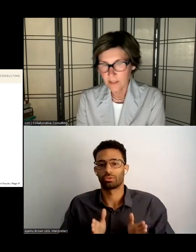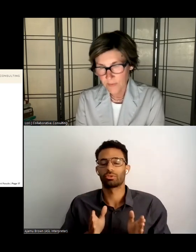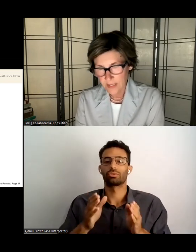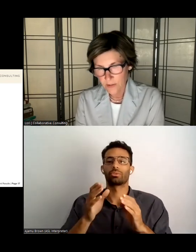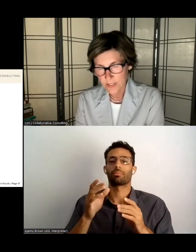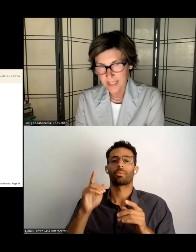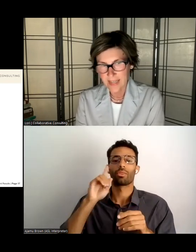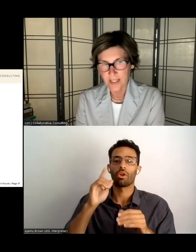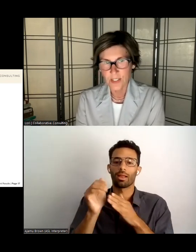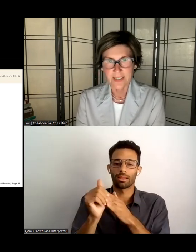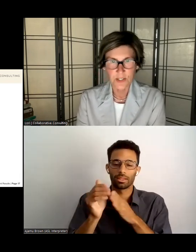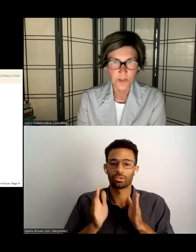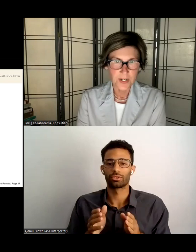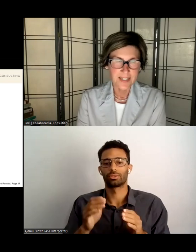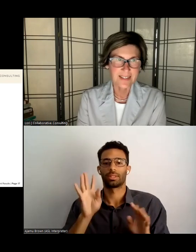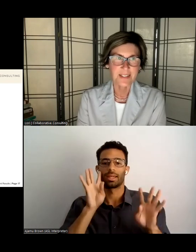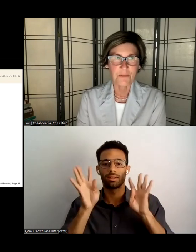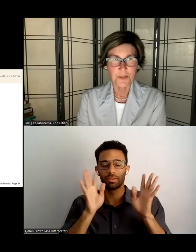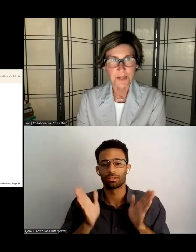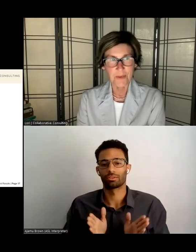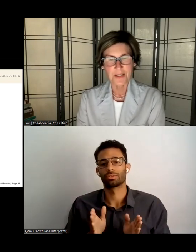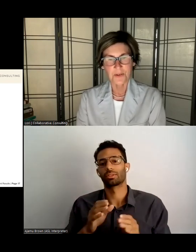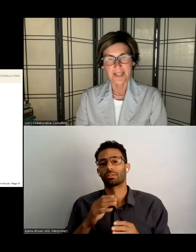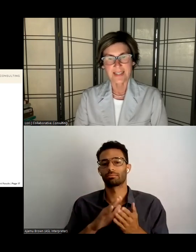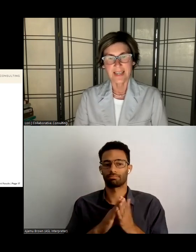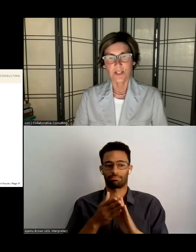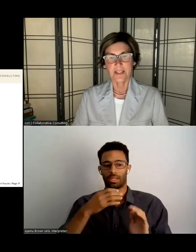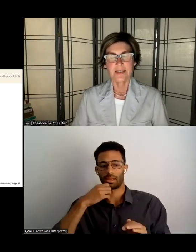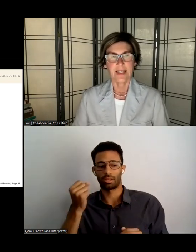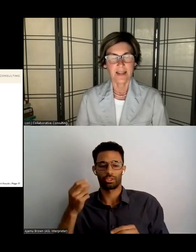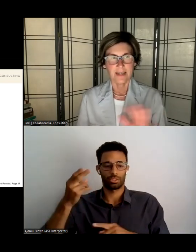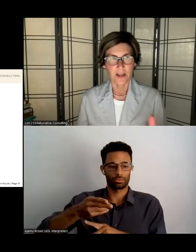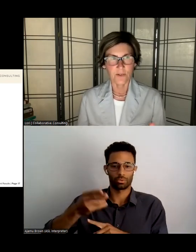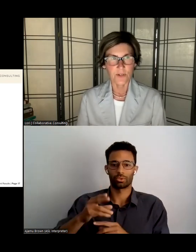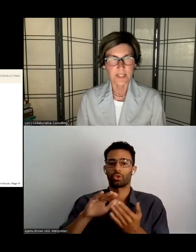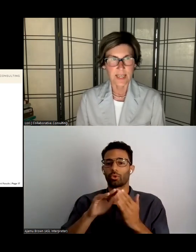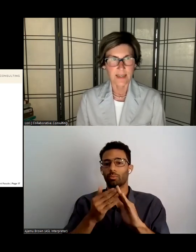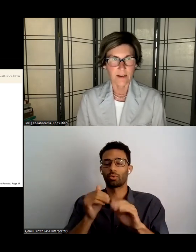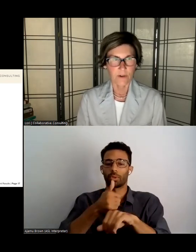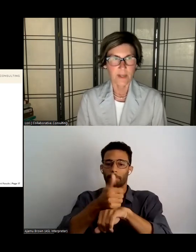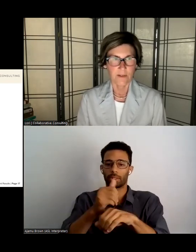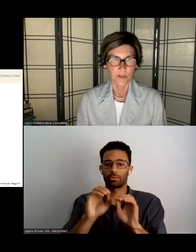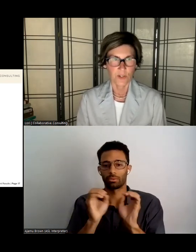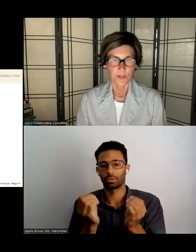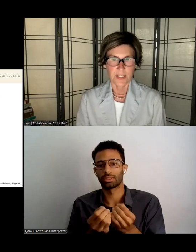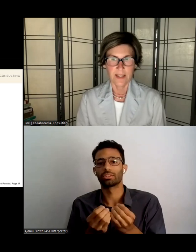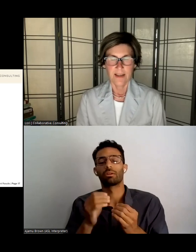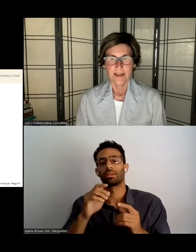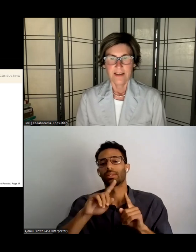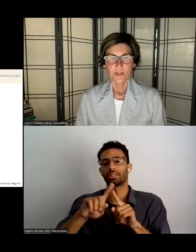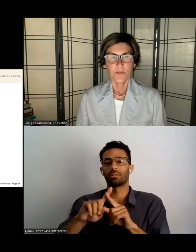leaders, innovators in aging, historians, community-based organizations, and other state government